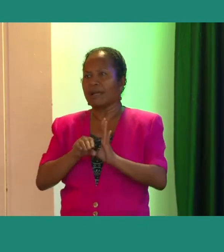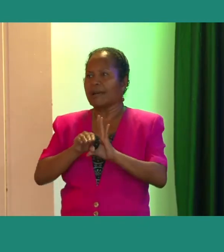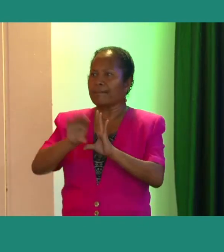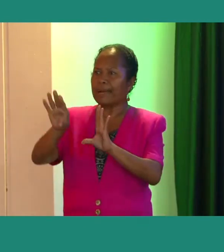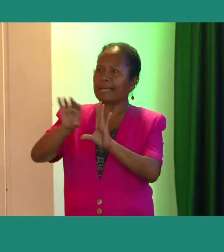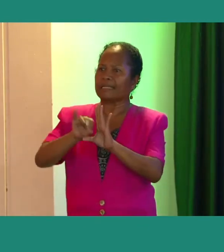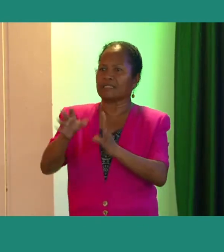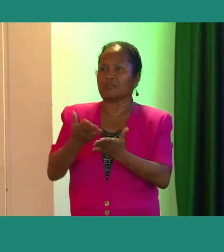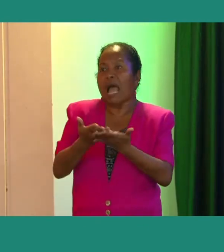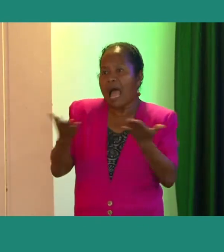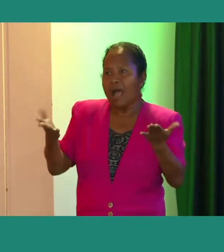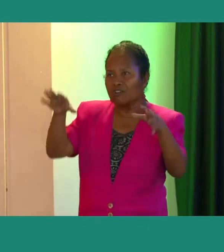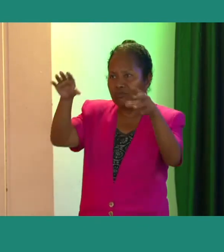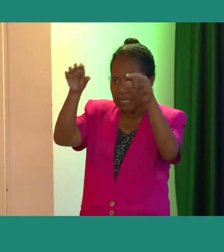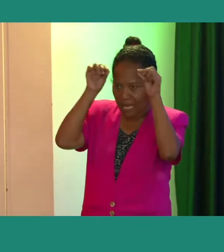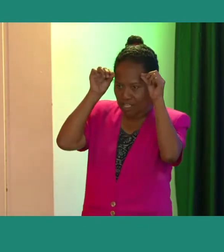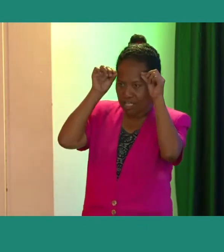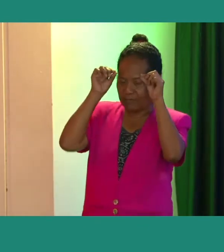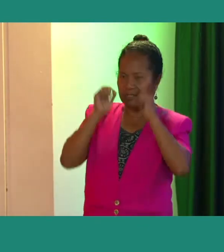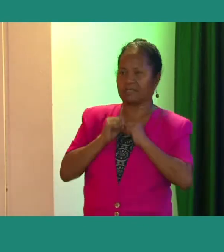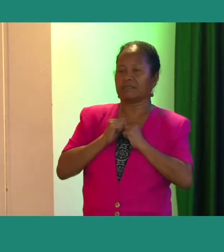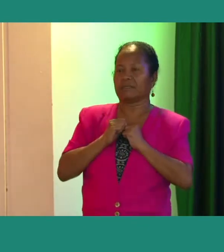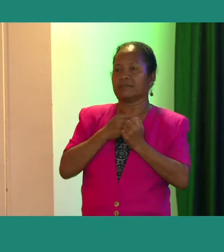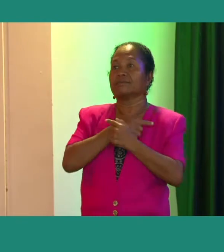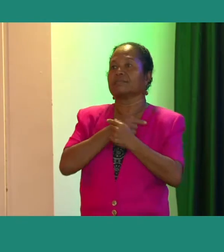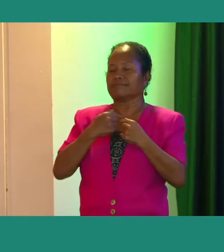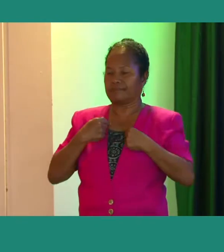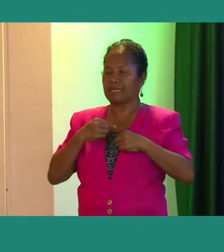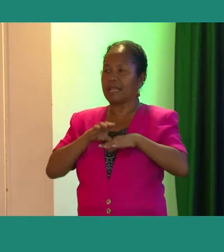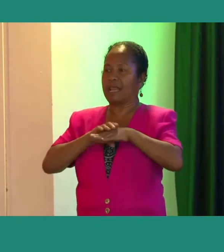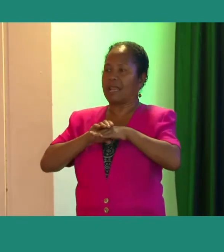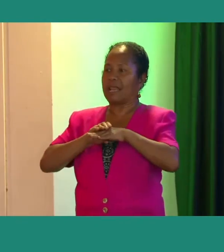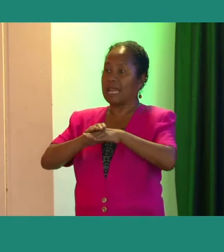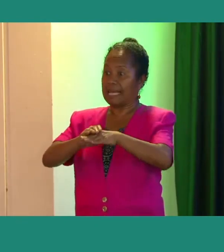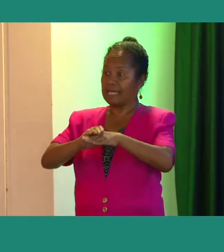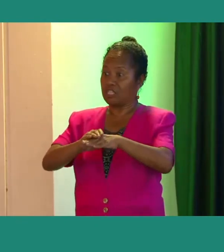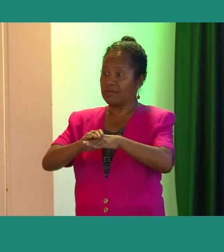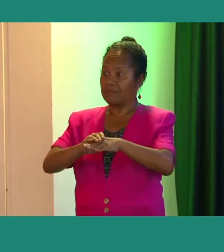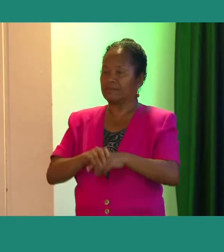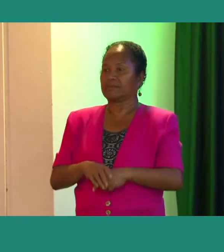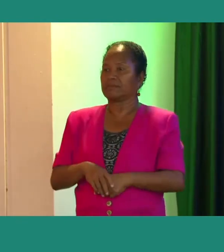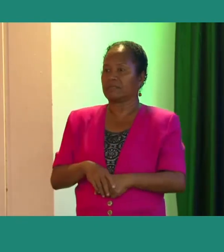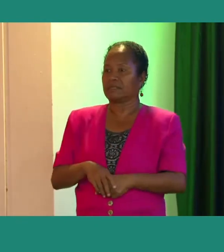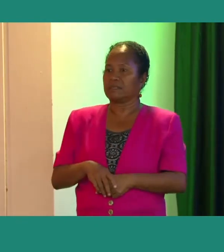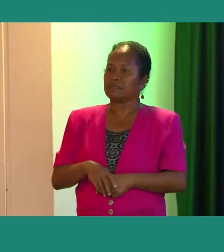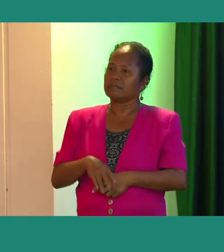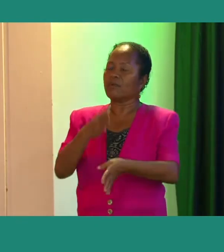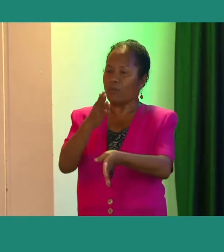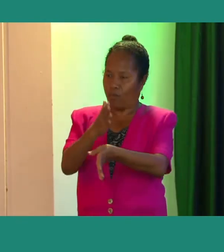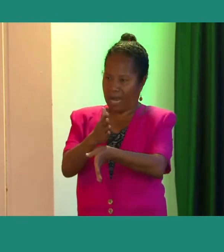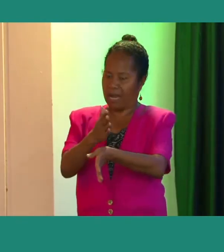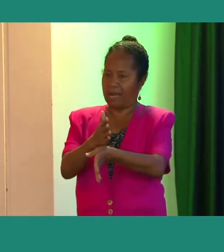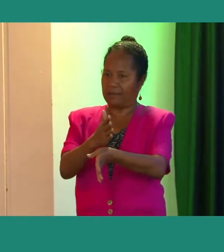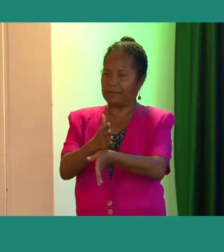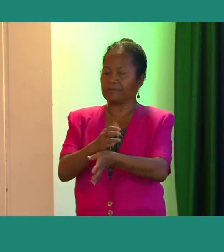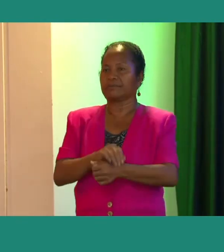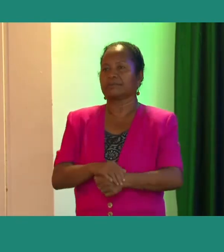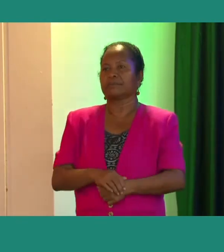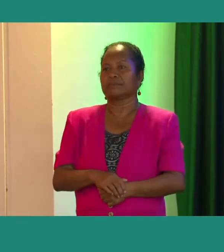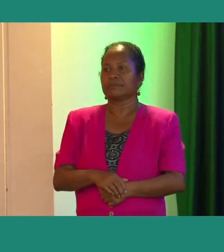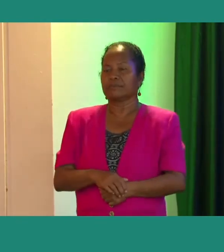we achieve this? We definitely need leadership commitment. It can't be just something that human resources